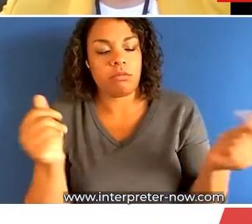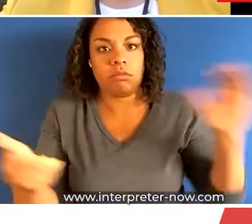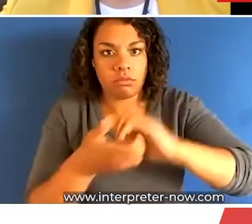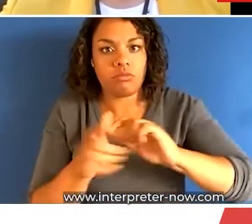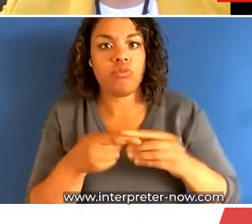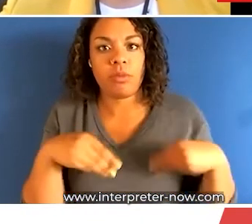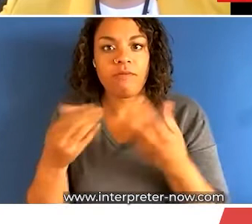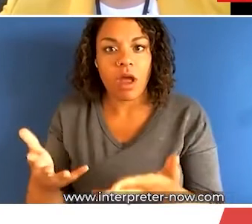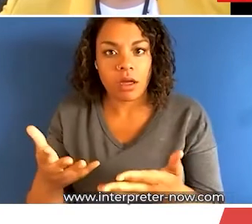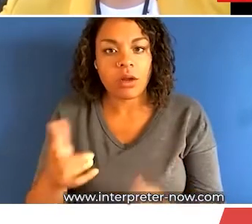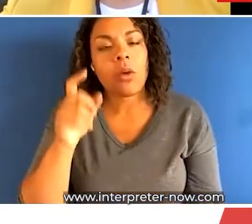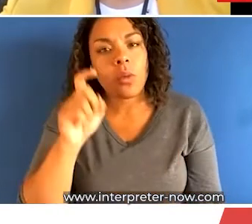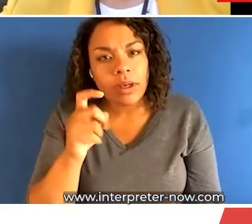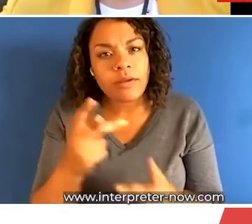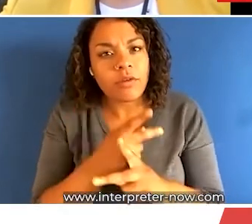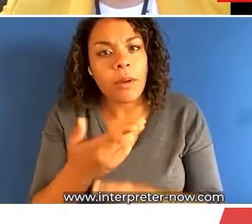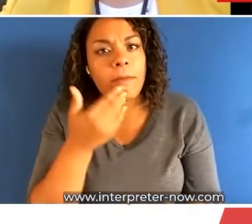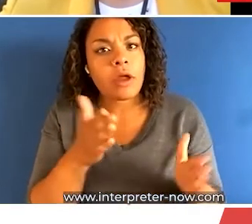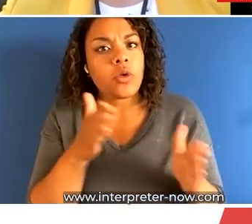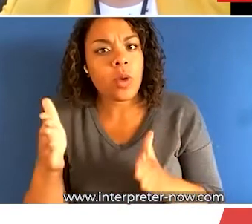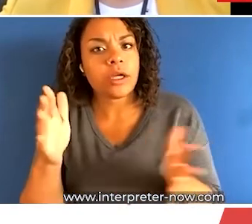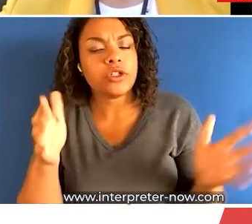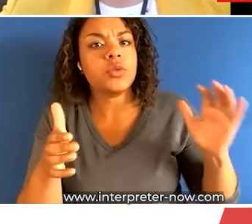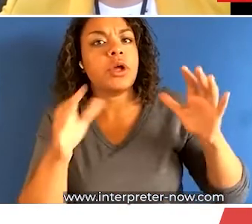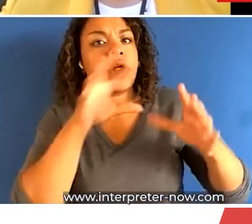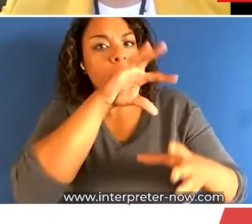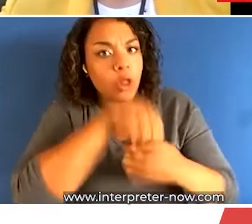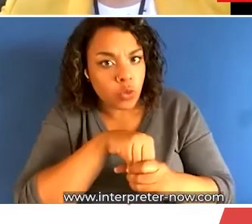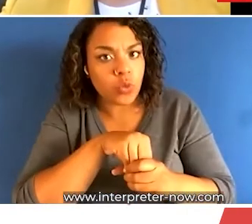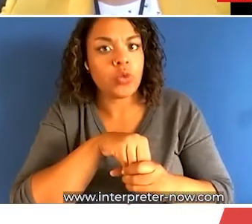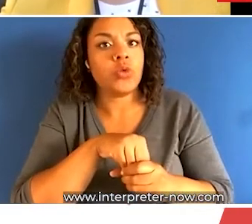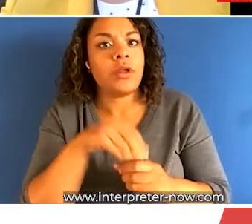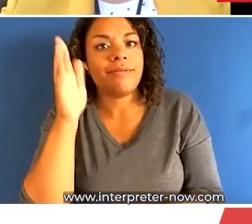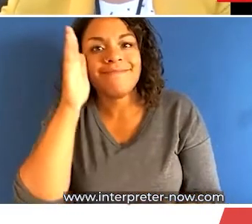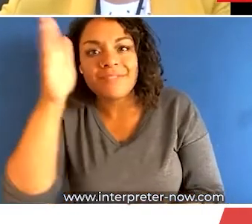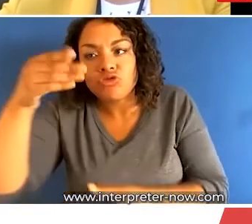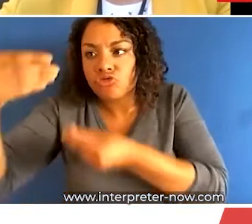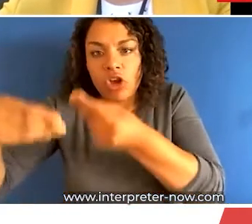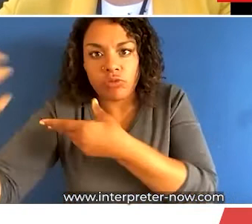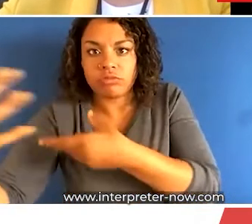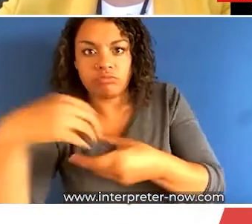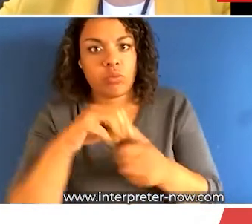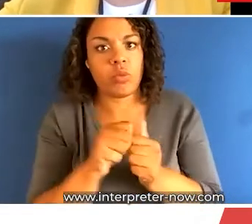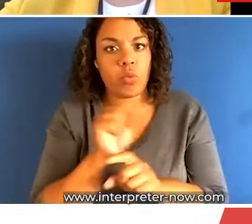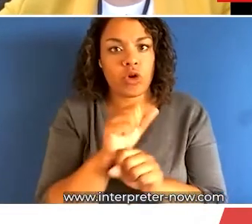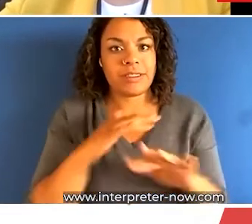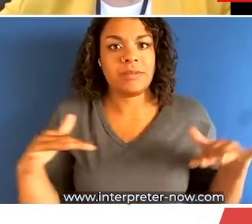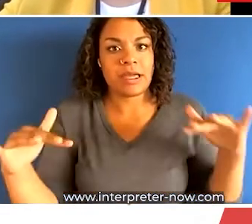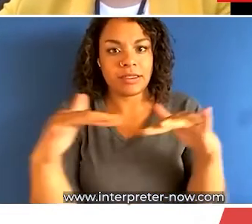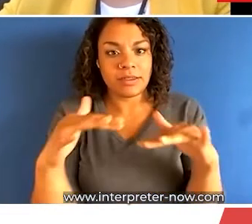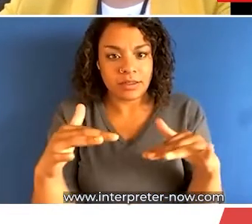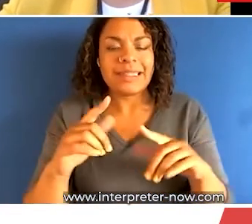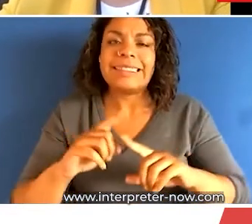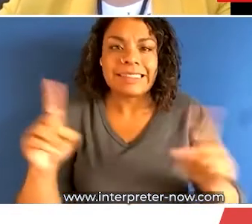to figure out a better way to including the future generations into the workspace in a completely